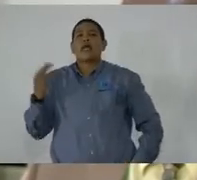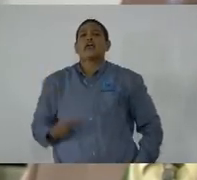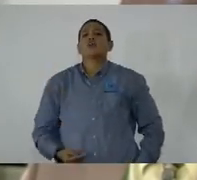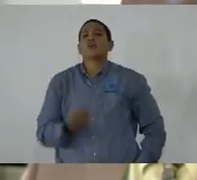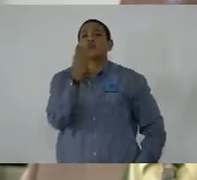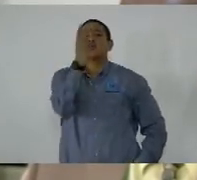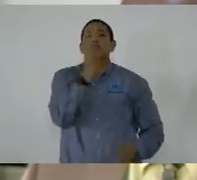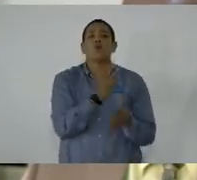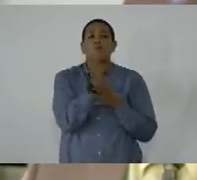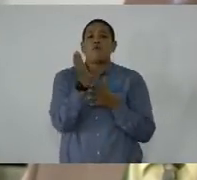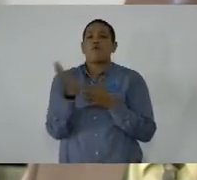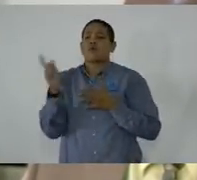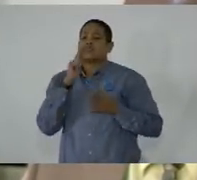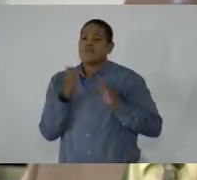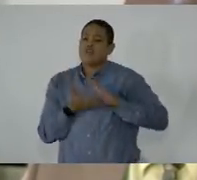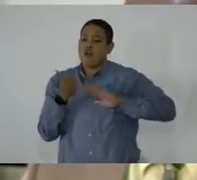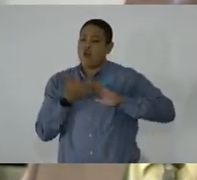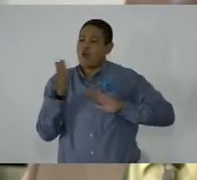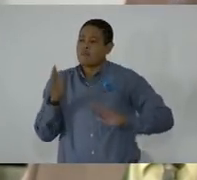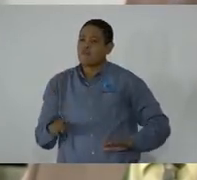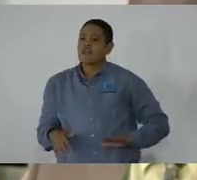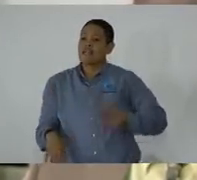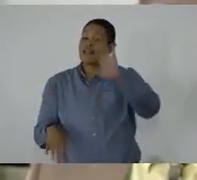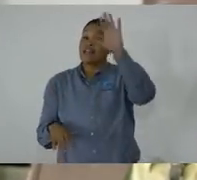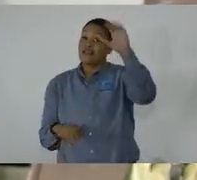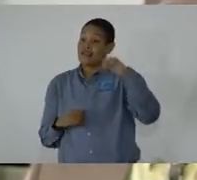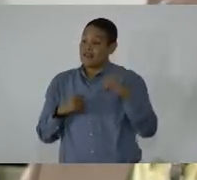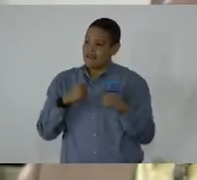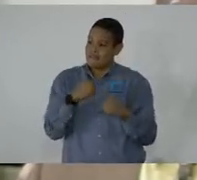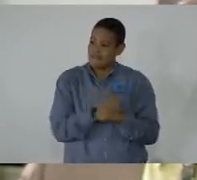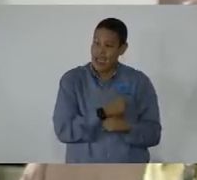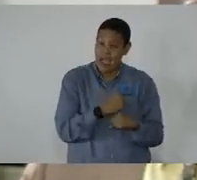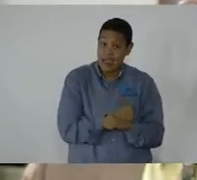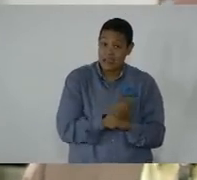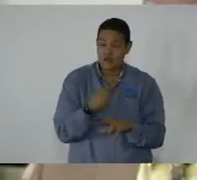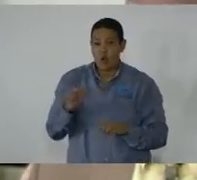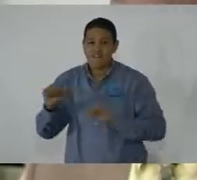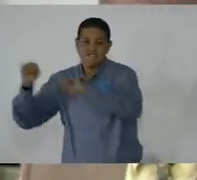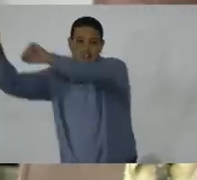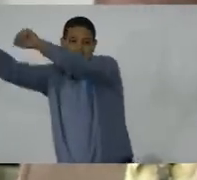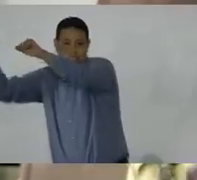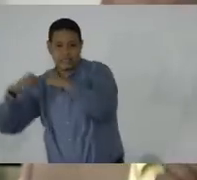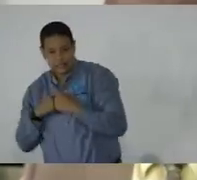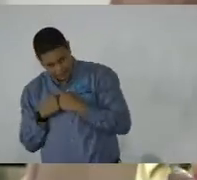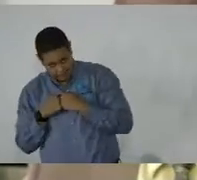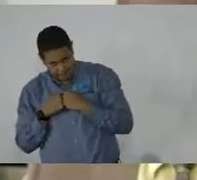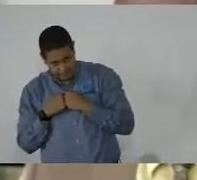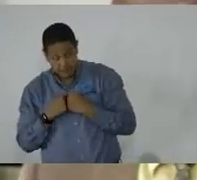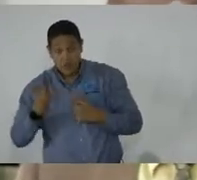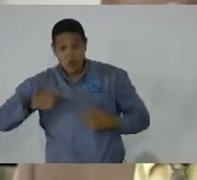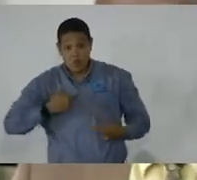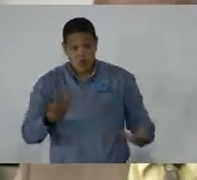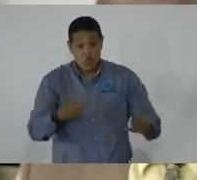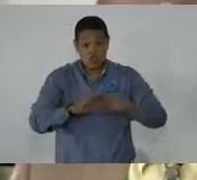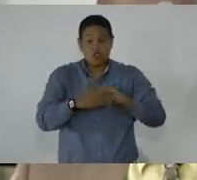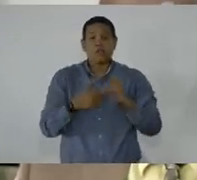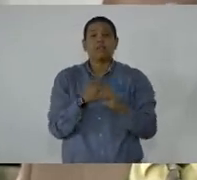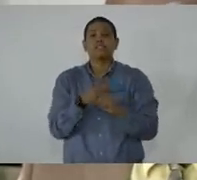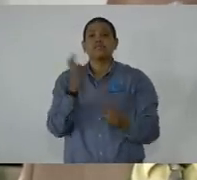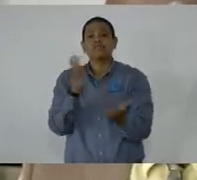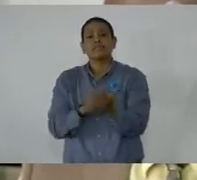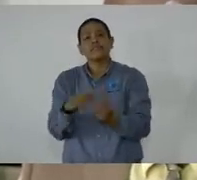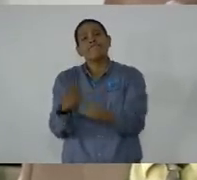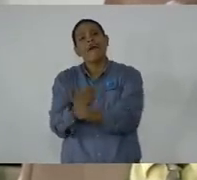of operating, fight or flight. And we here in Jamaica are choosing to